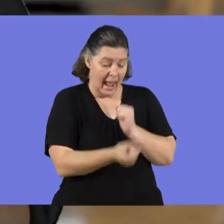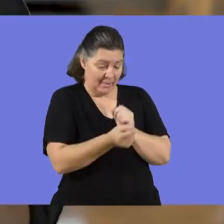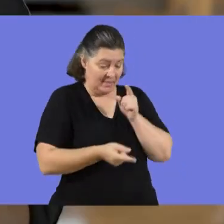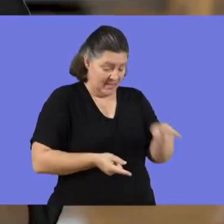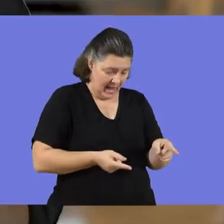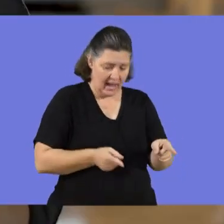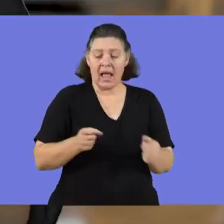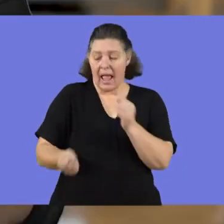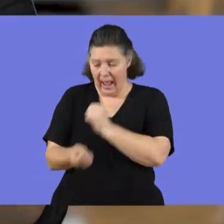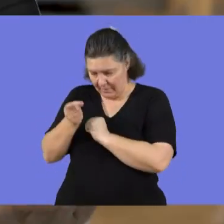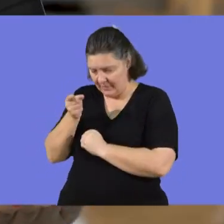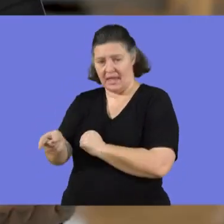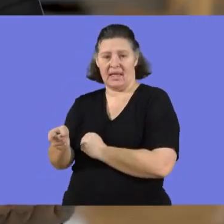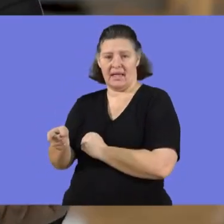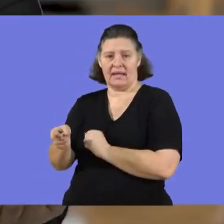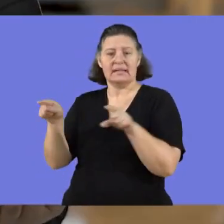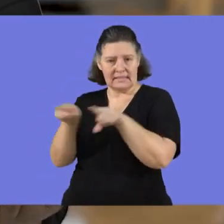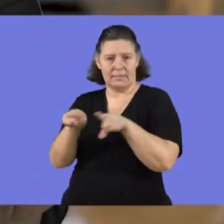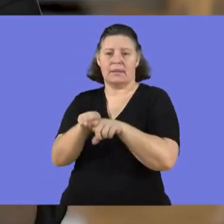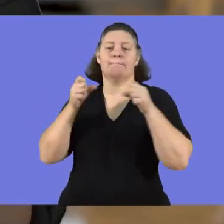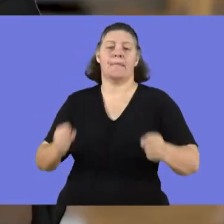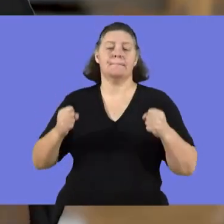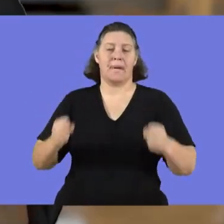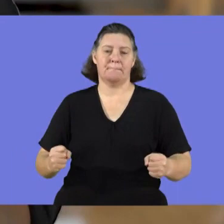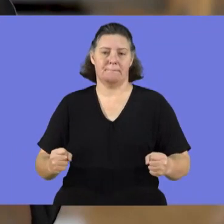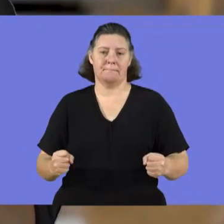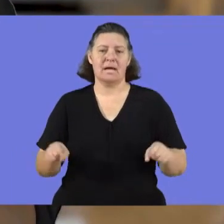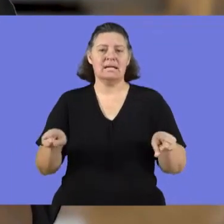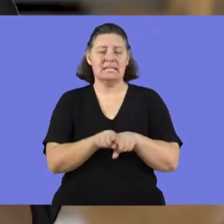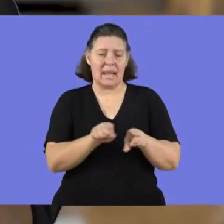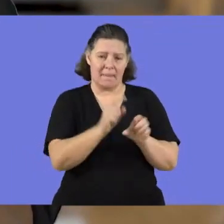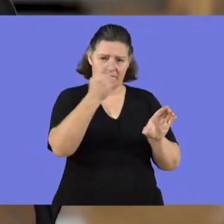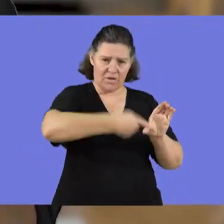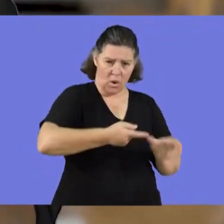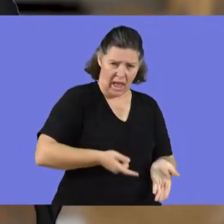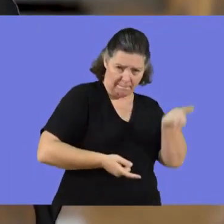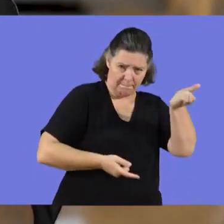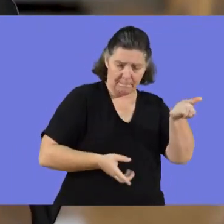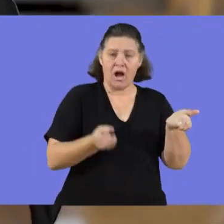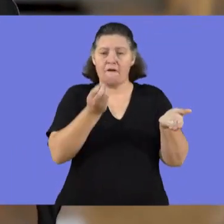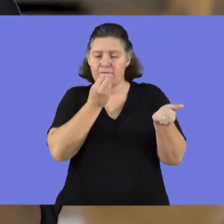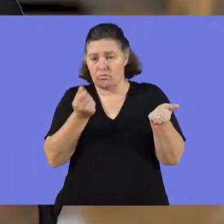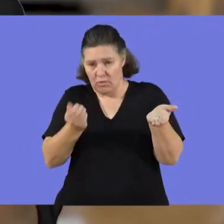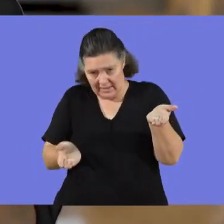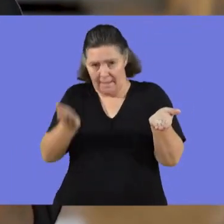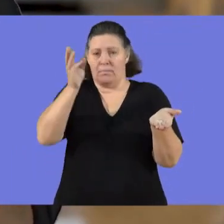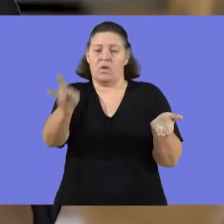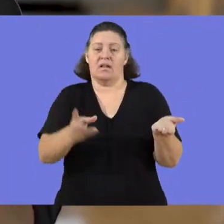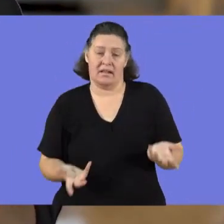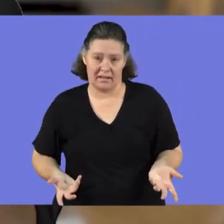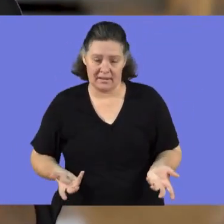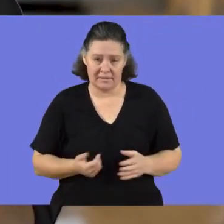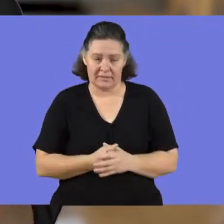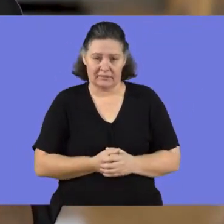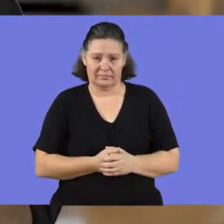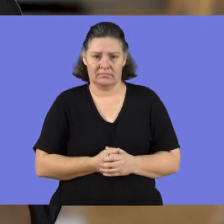is key is that what is happening to one variable is happening to the other variable as well. Just like the price of fuel